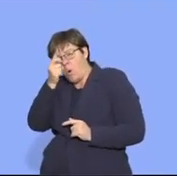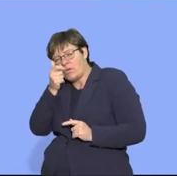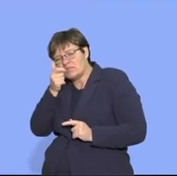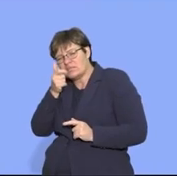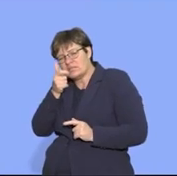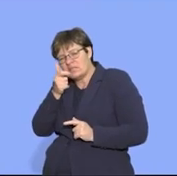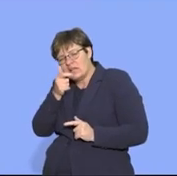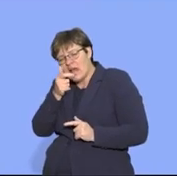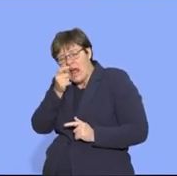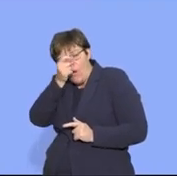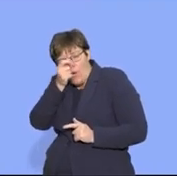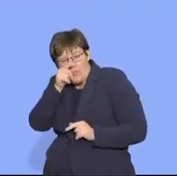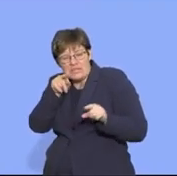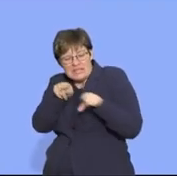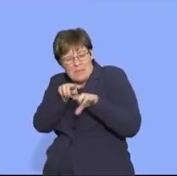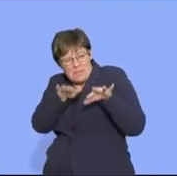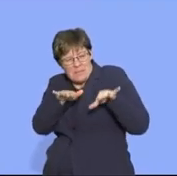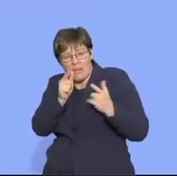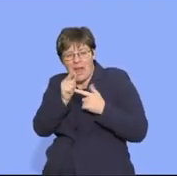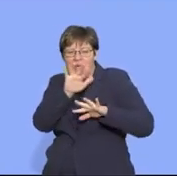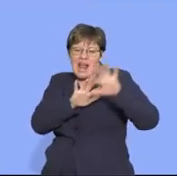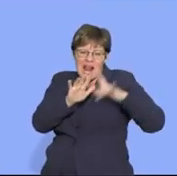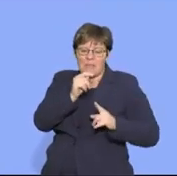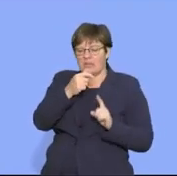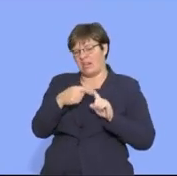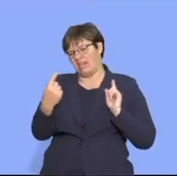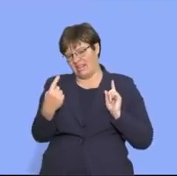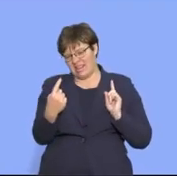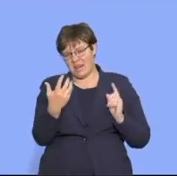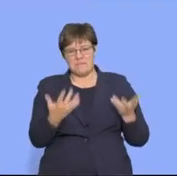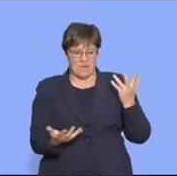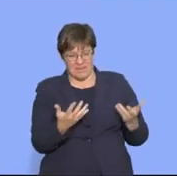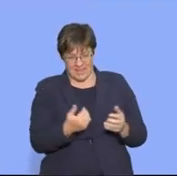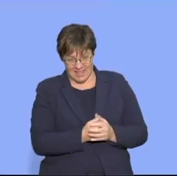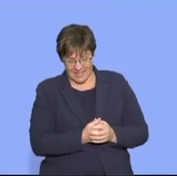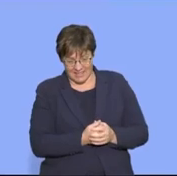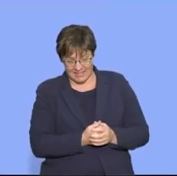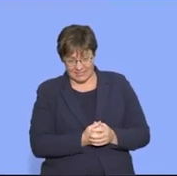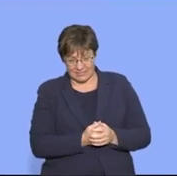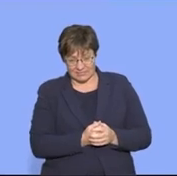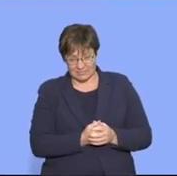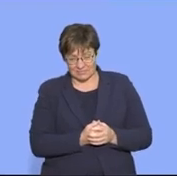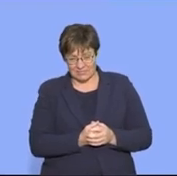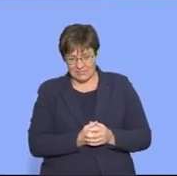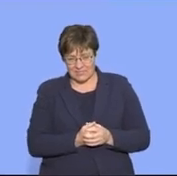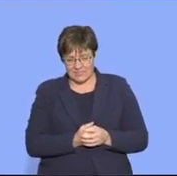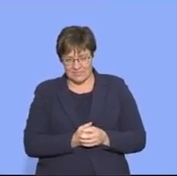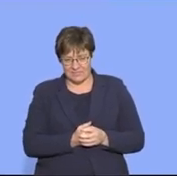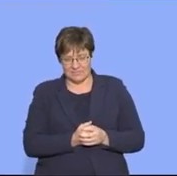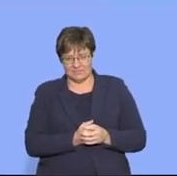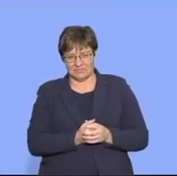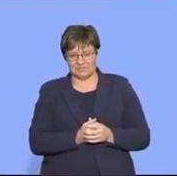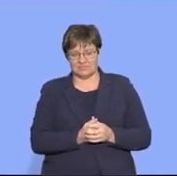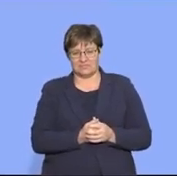So it's pretty close to what the animal would have looked like, even though the color of the animal and the texture of its